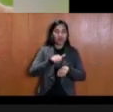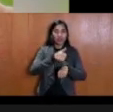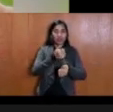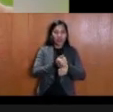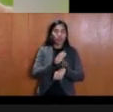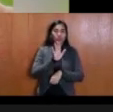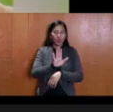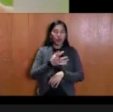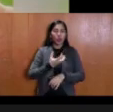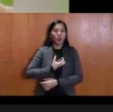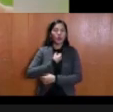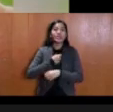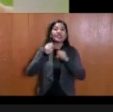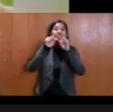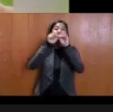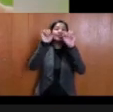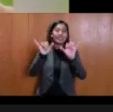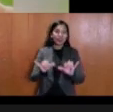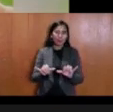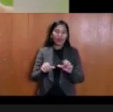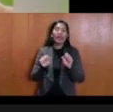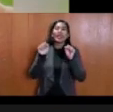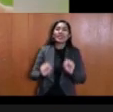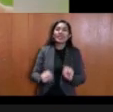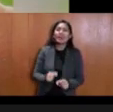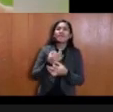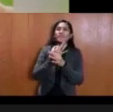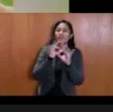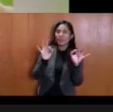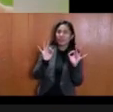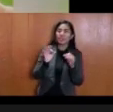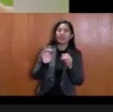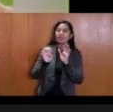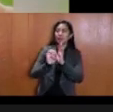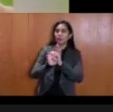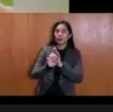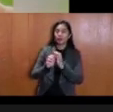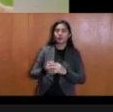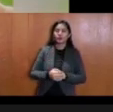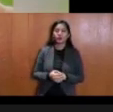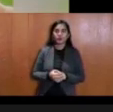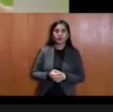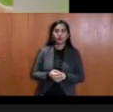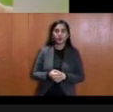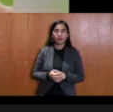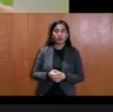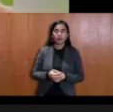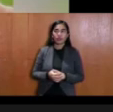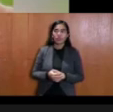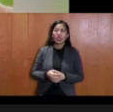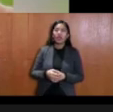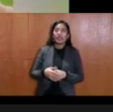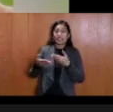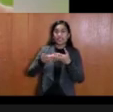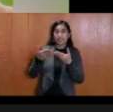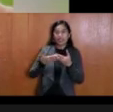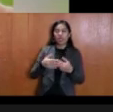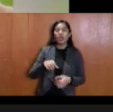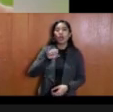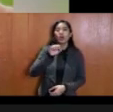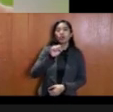system. Yes, you can freely put up your, let's say the easiest one is solar